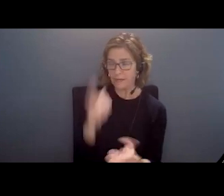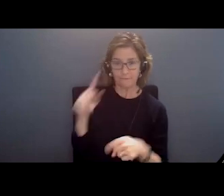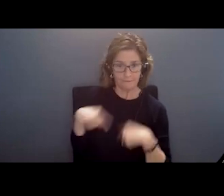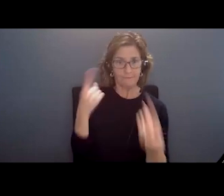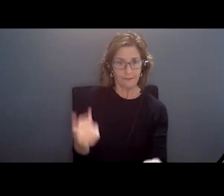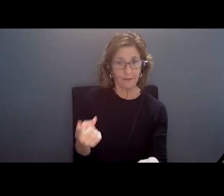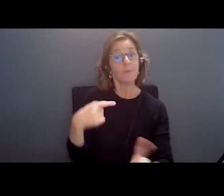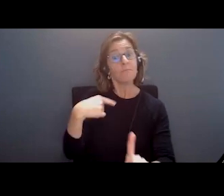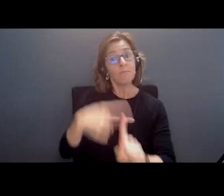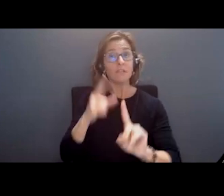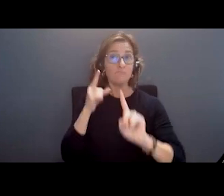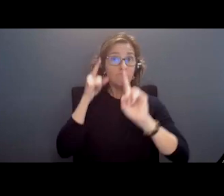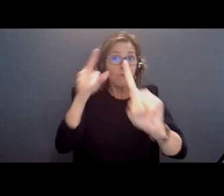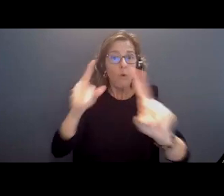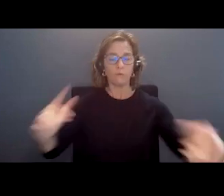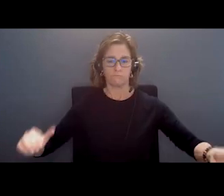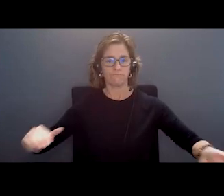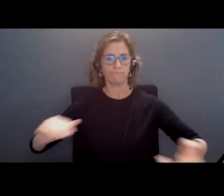reconciliation.